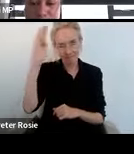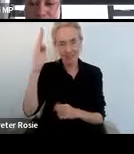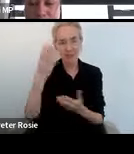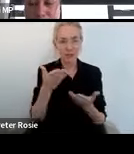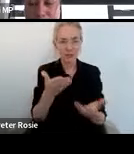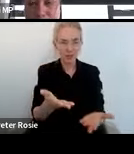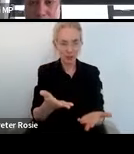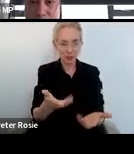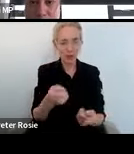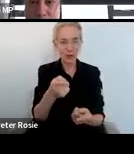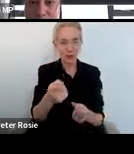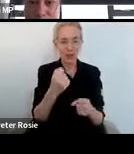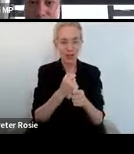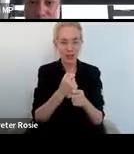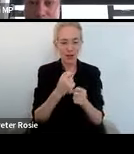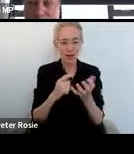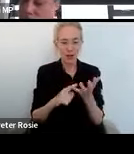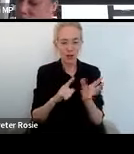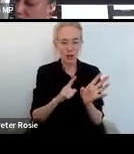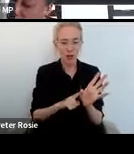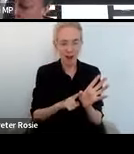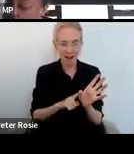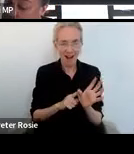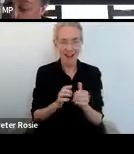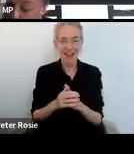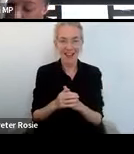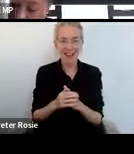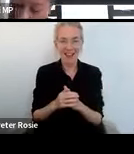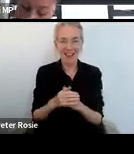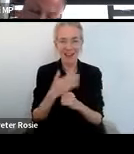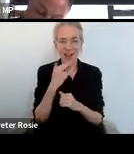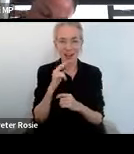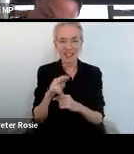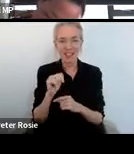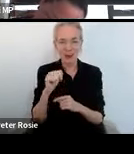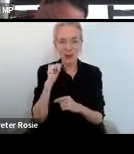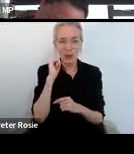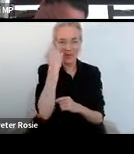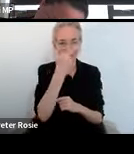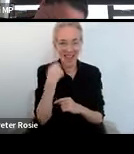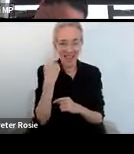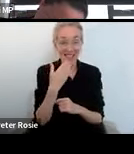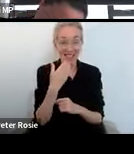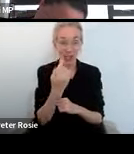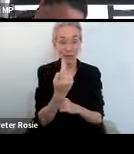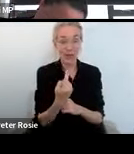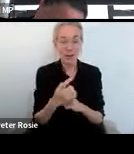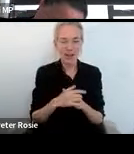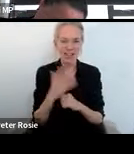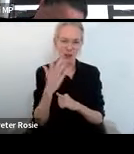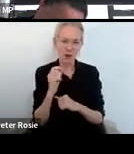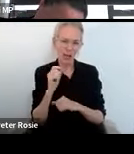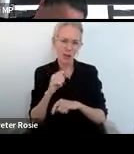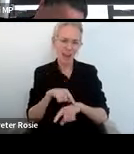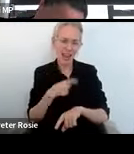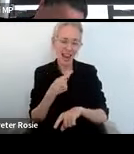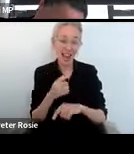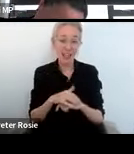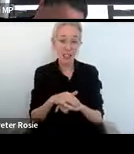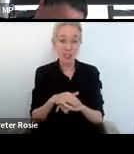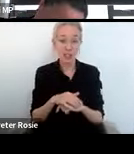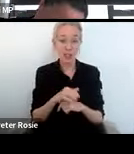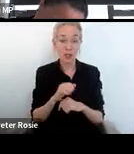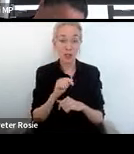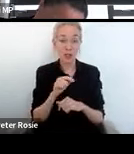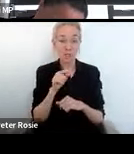Guy, it's good to see you on the Zoom. Apologies for running a little late. We have 15 minutes with you.